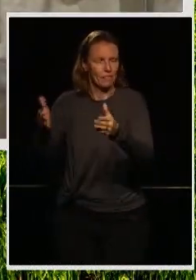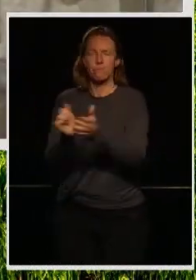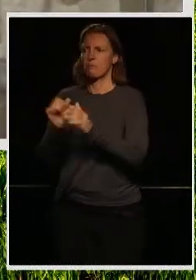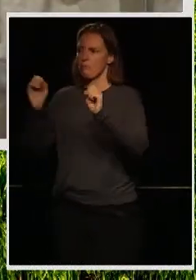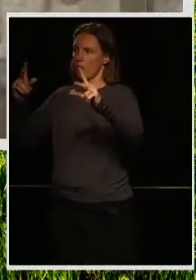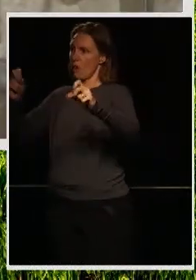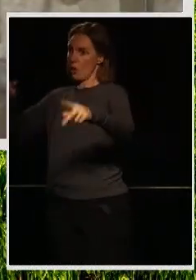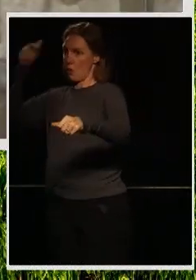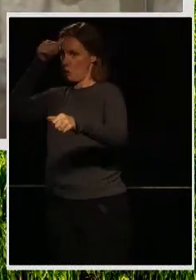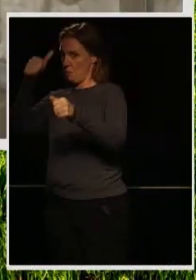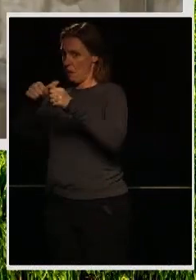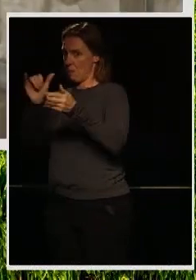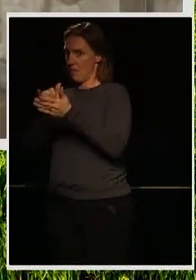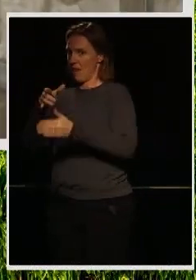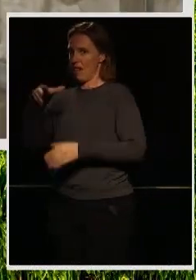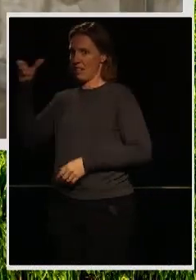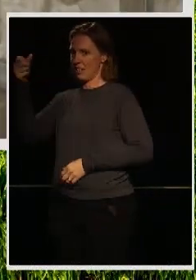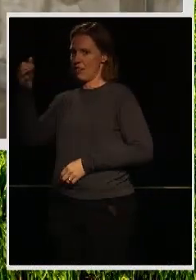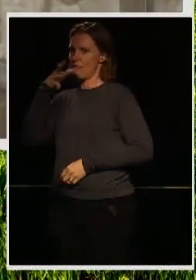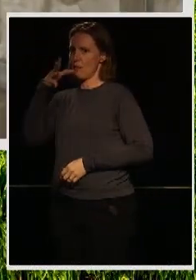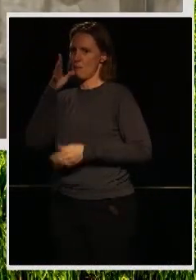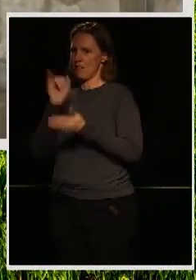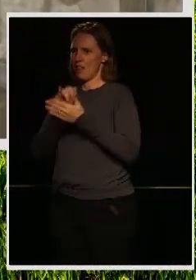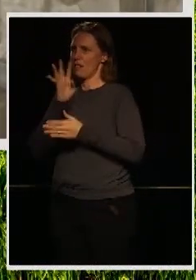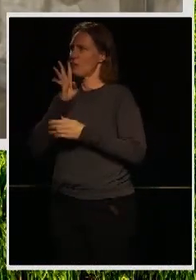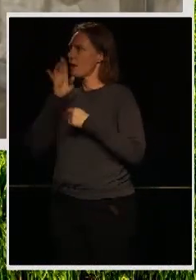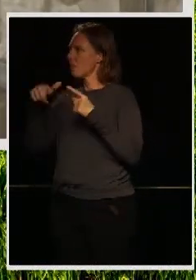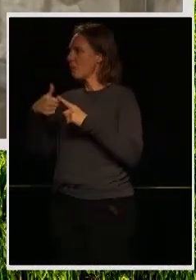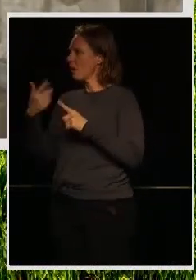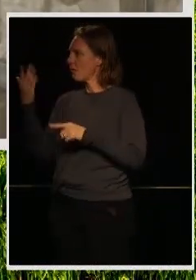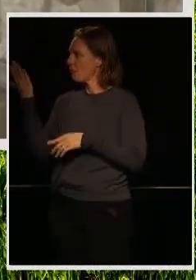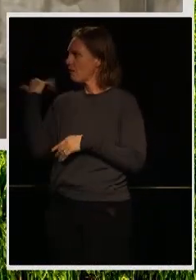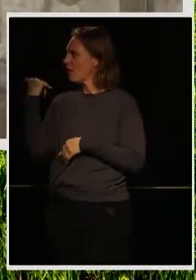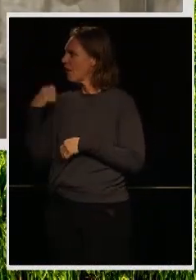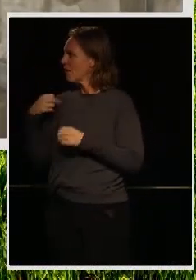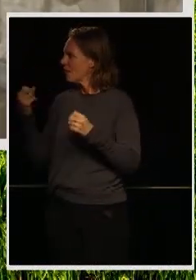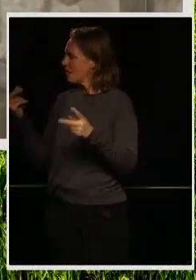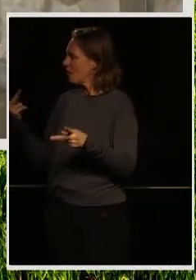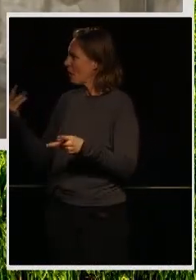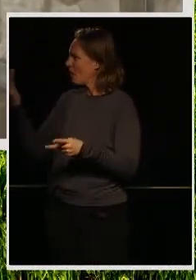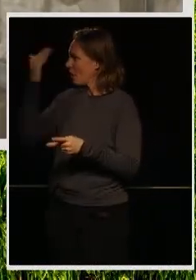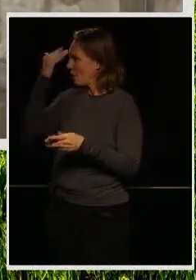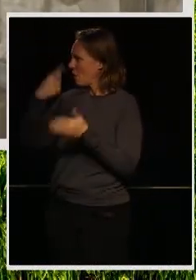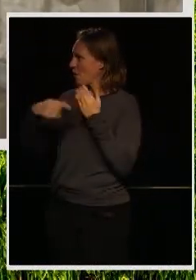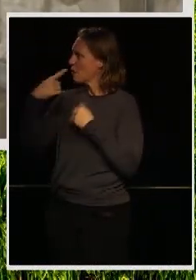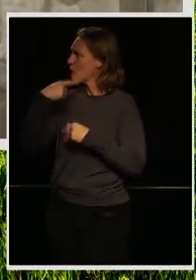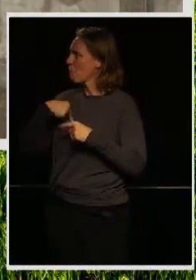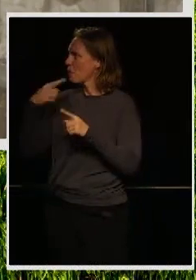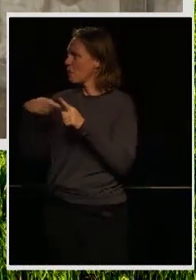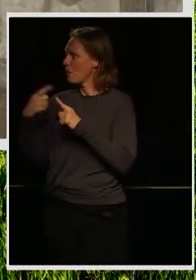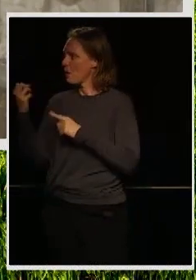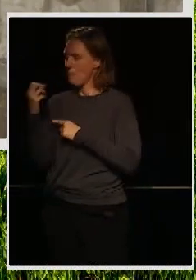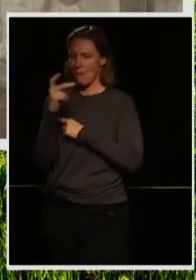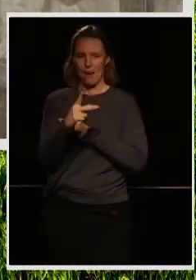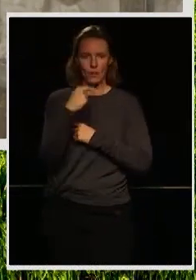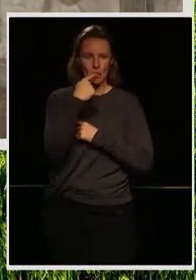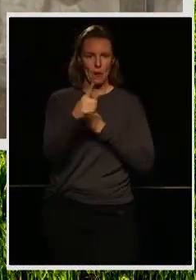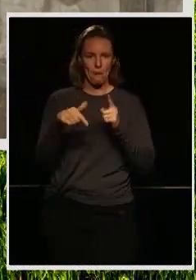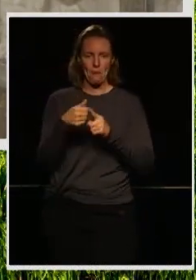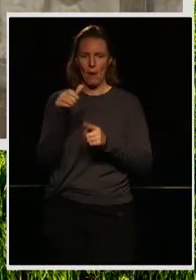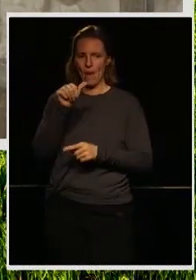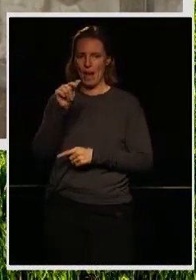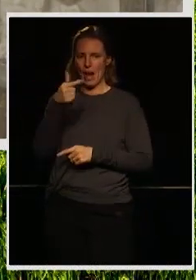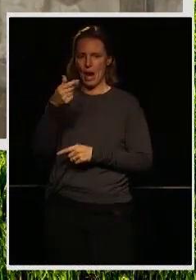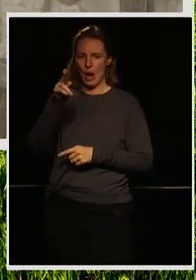all, you guys remember that dairy farmer I talked to you about earlier? Okay, yeah. You know what he told me when I went back to tell him about